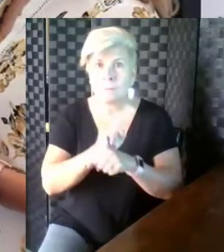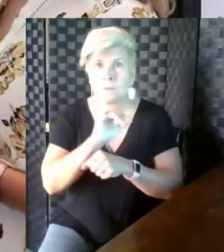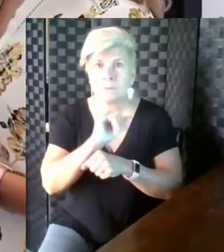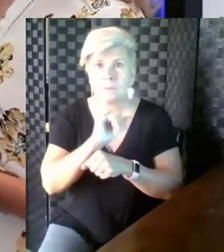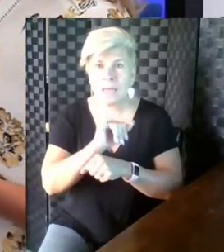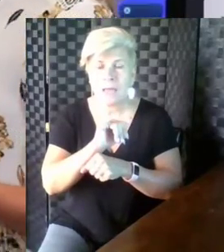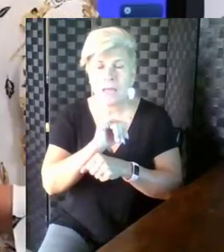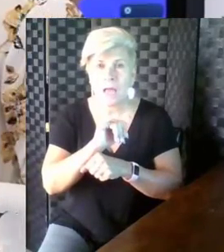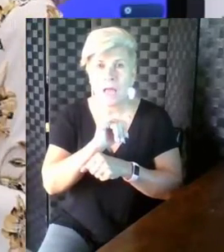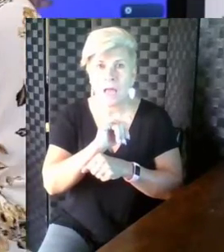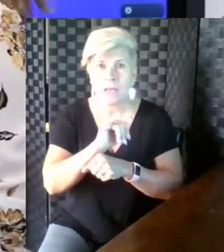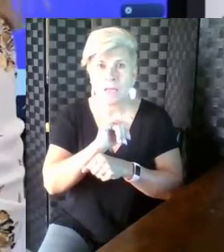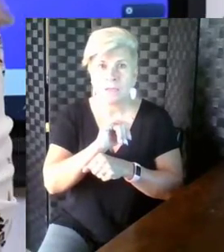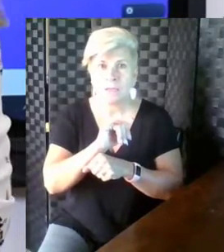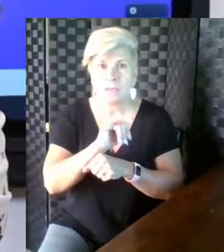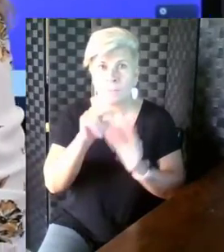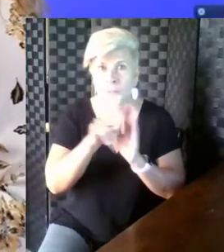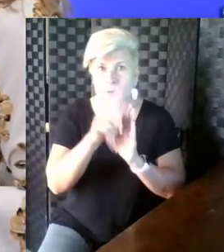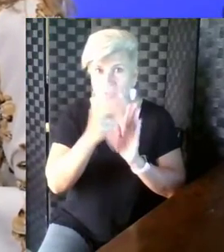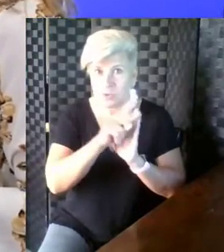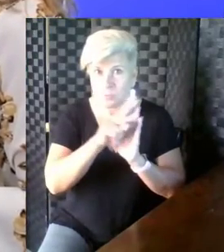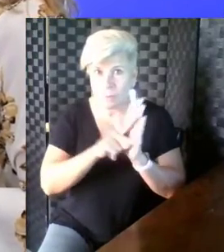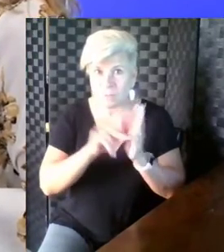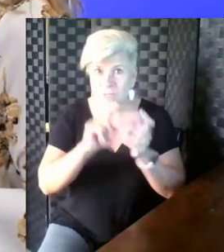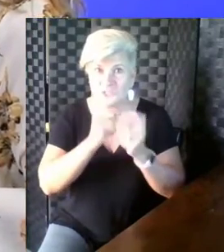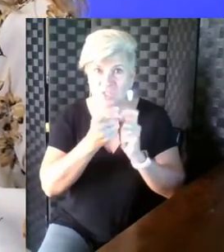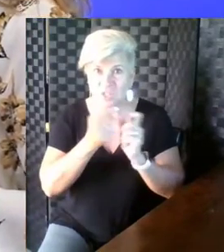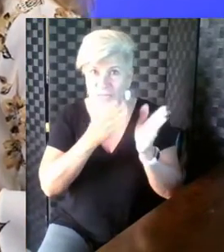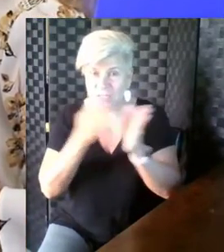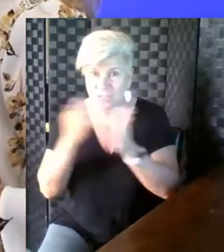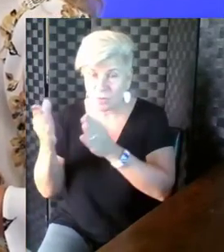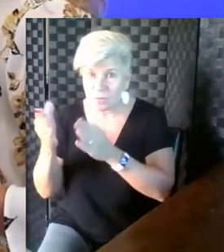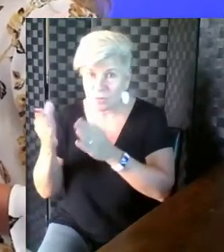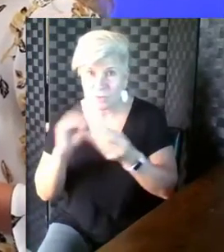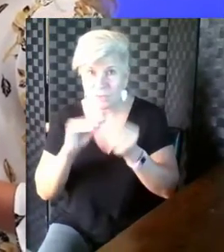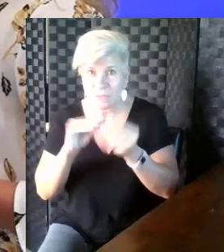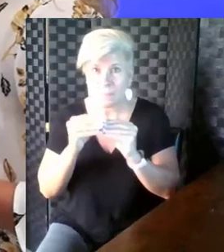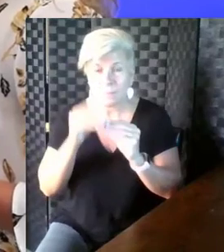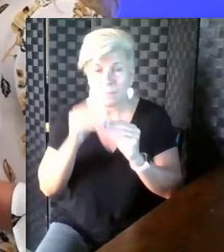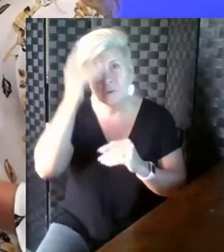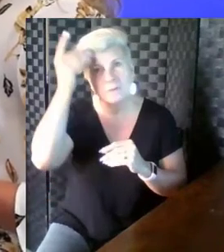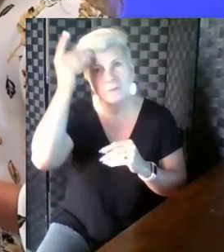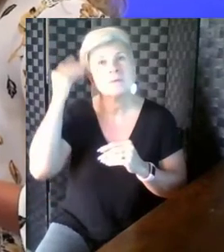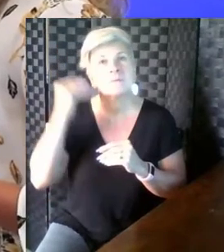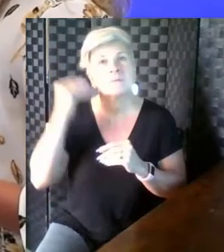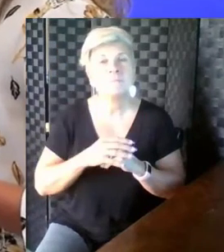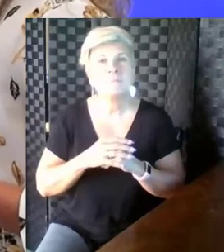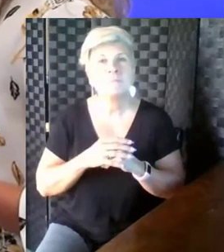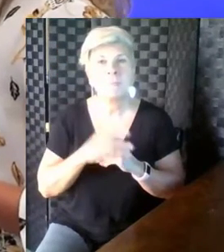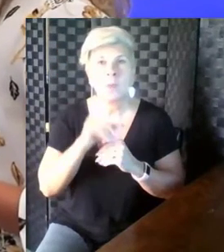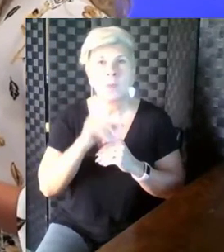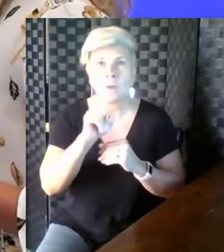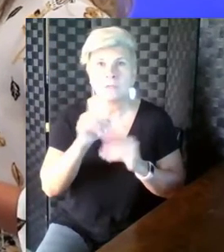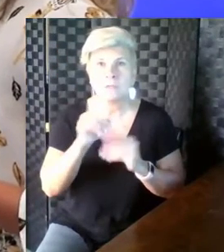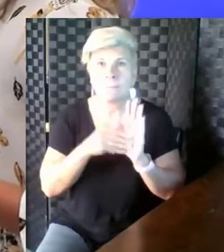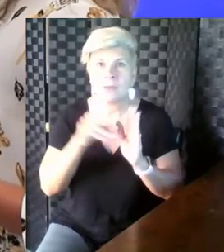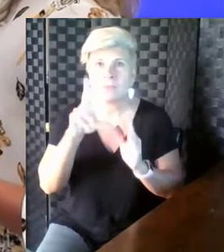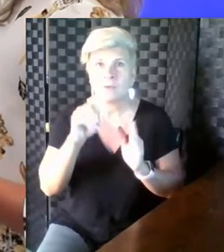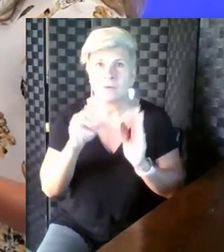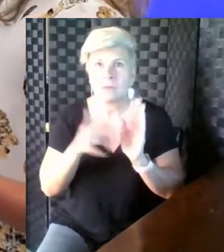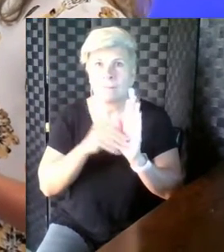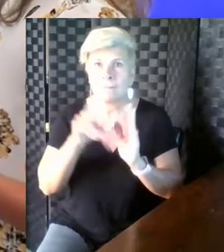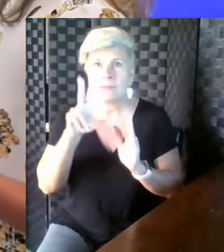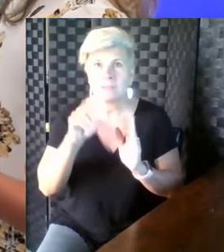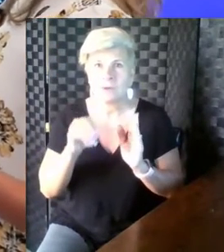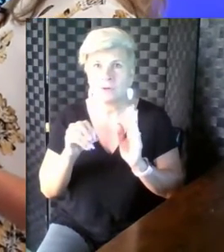that associative and commutative property. I'm gonna change the order of my numbers. So I've got 100 plus 30